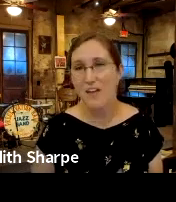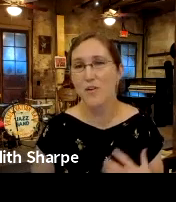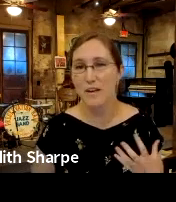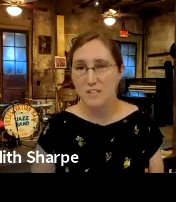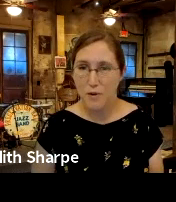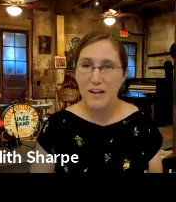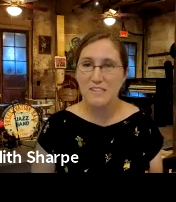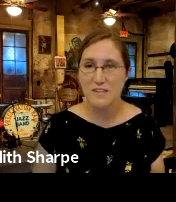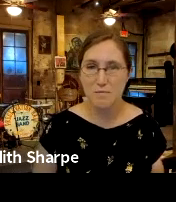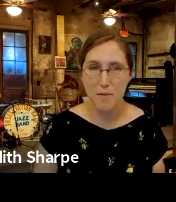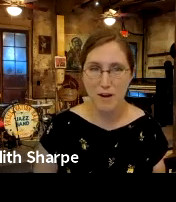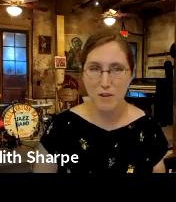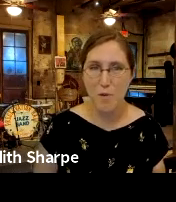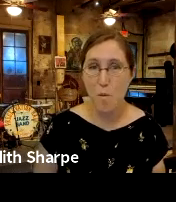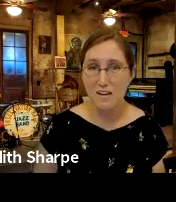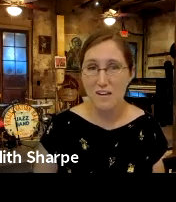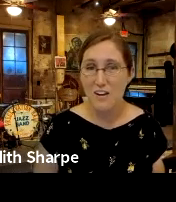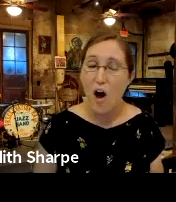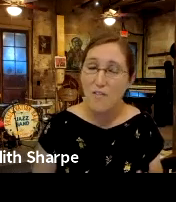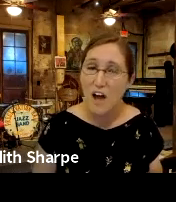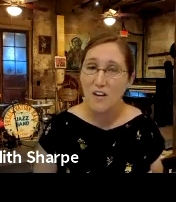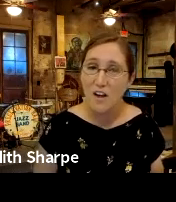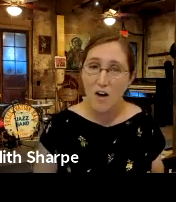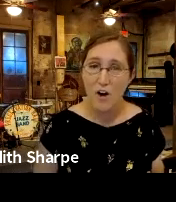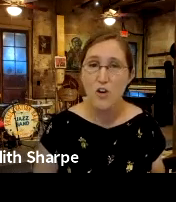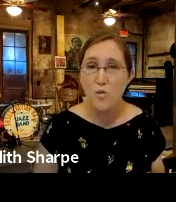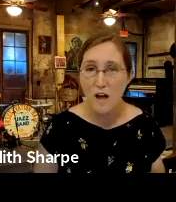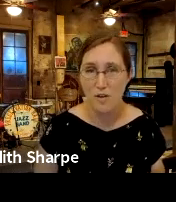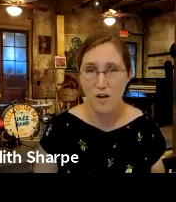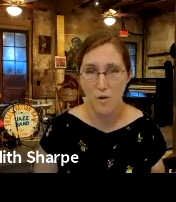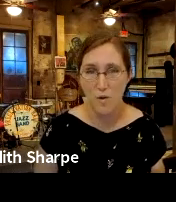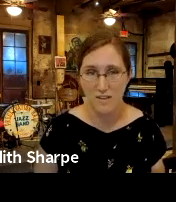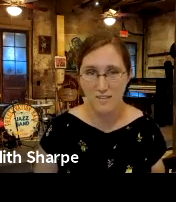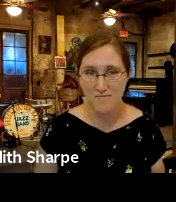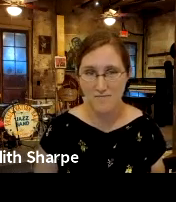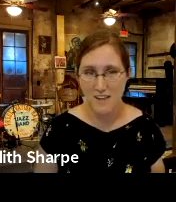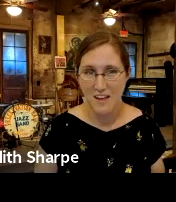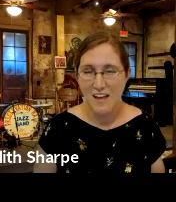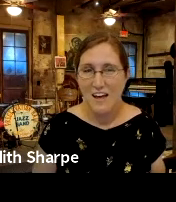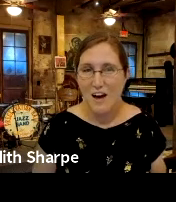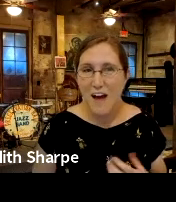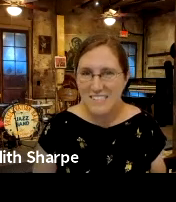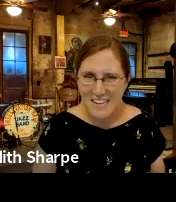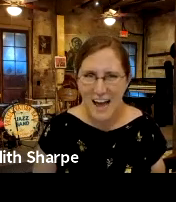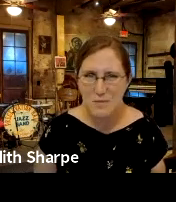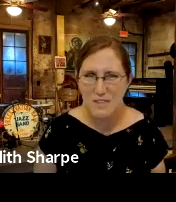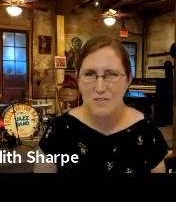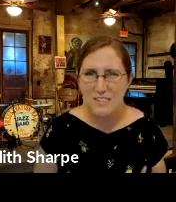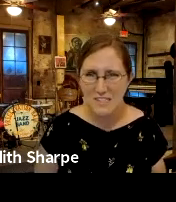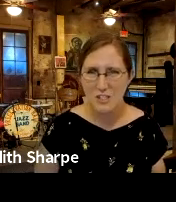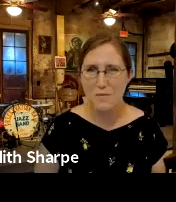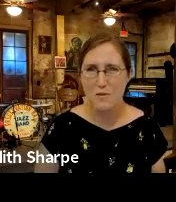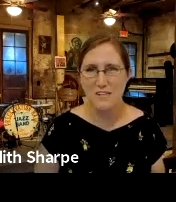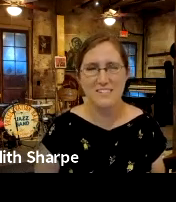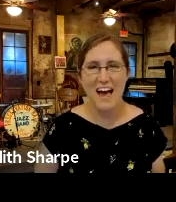And then the re-experience of this memory in the moment can often uncover a new level of awareness. A fascinating aspect of